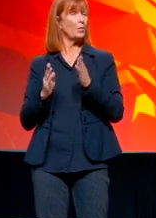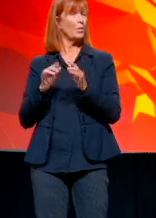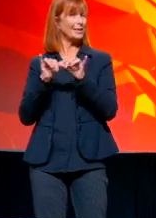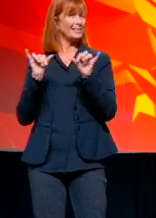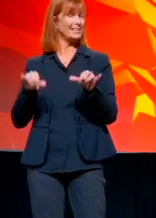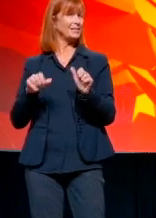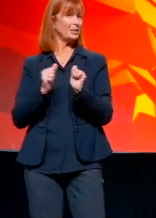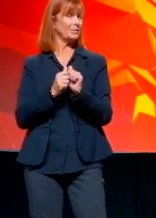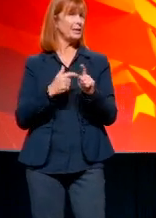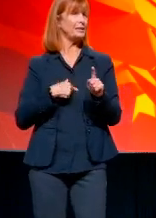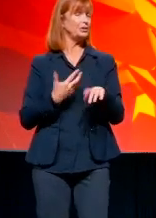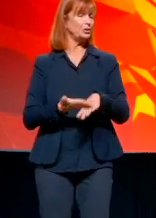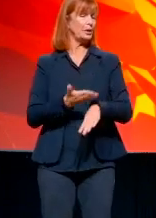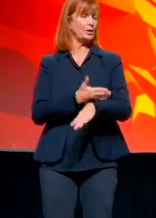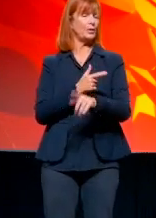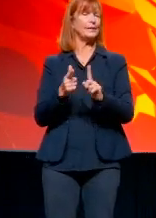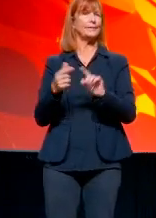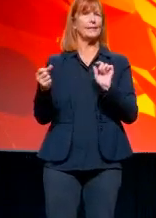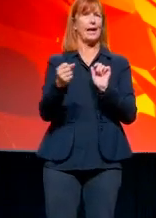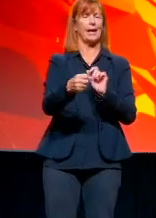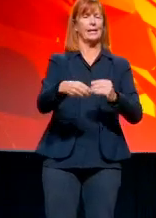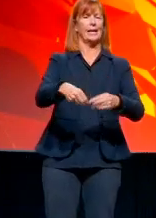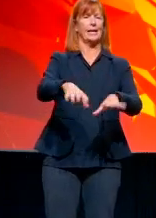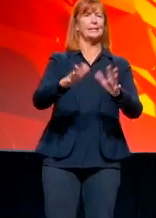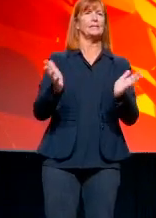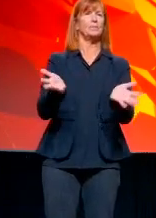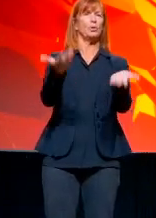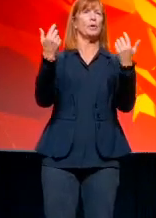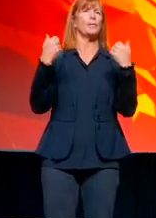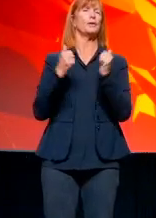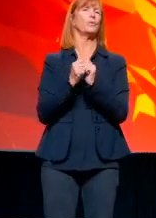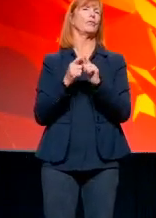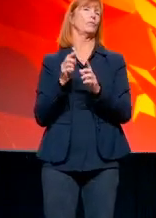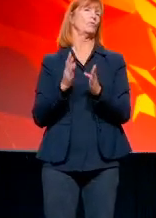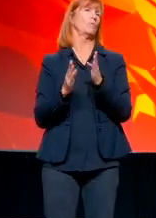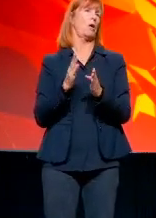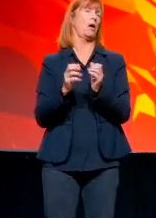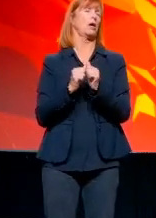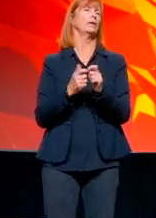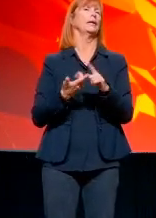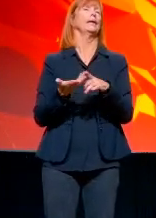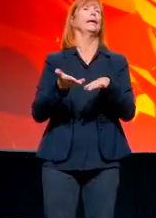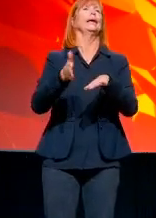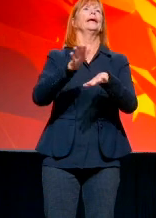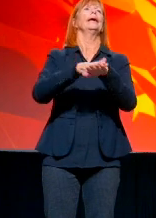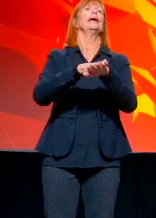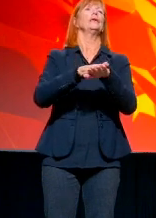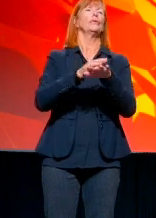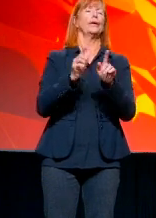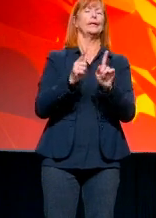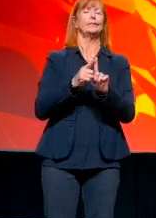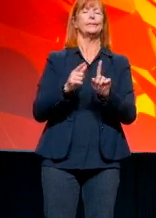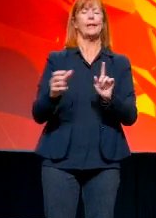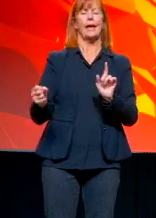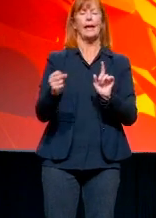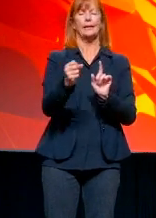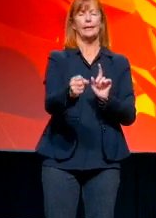deployment of the robotic hardware in real-world tasks. And then the increased deployment will in